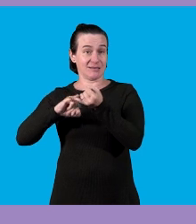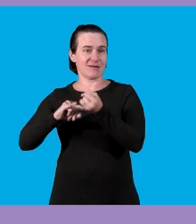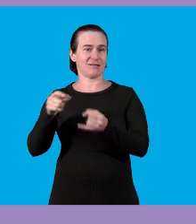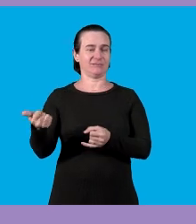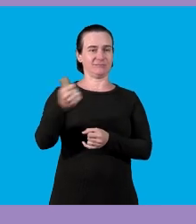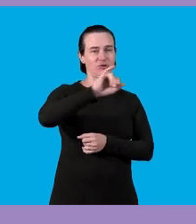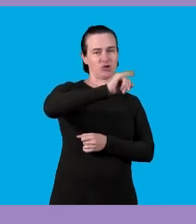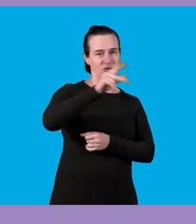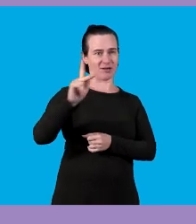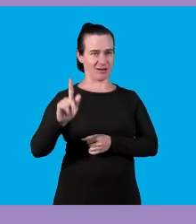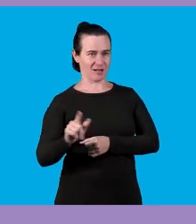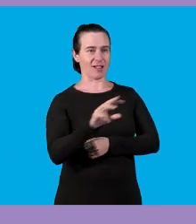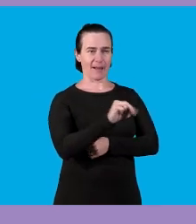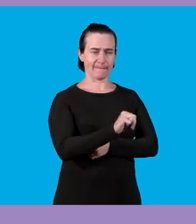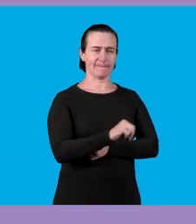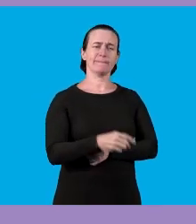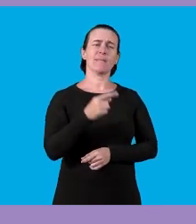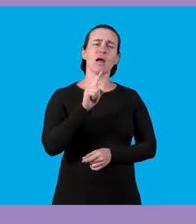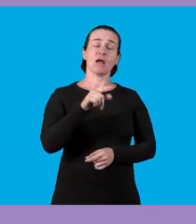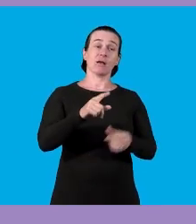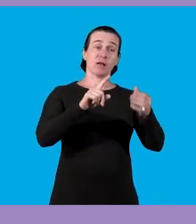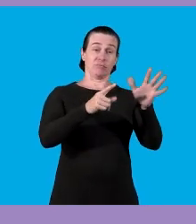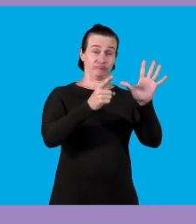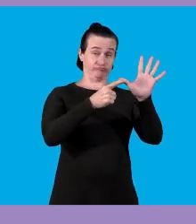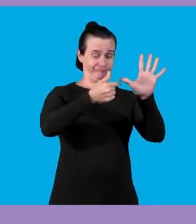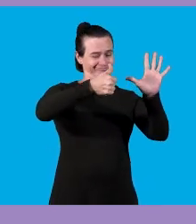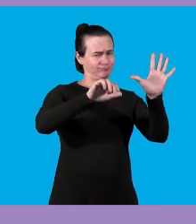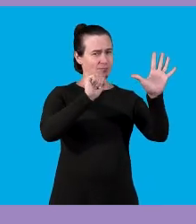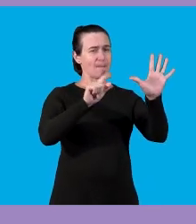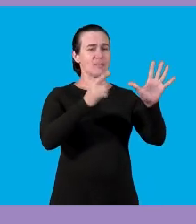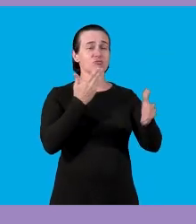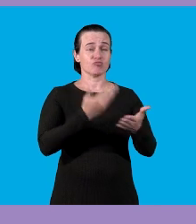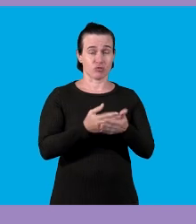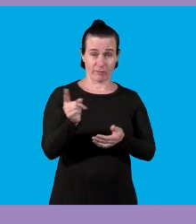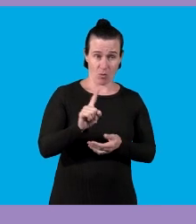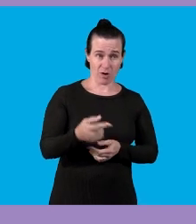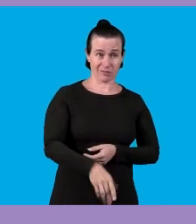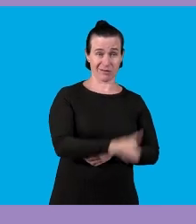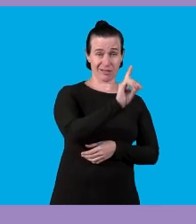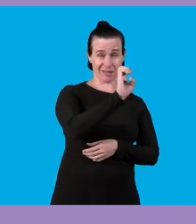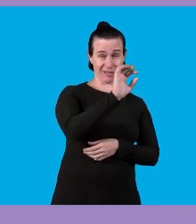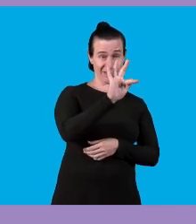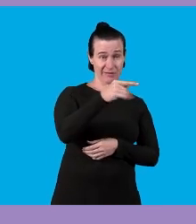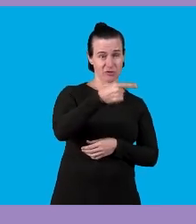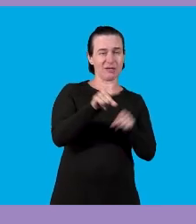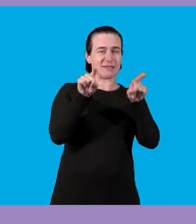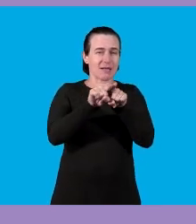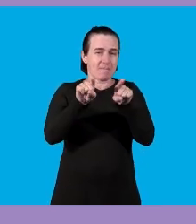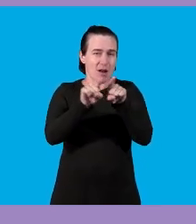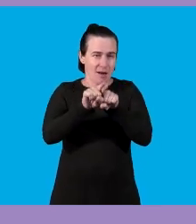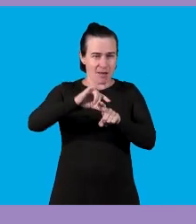Now prove that DEFG is similar to JKLM, and why? The